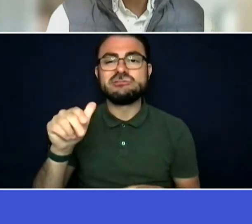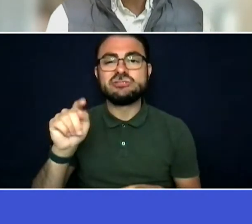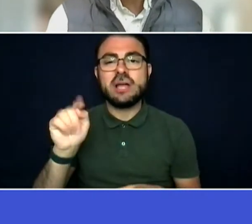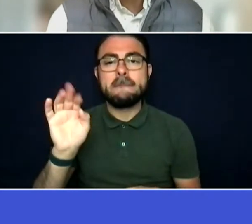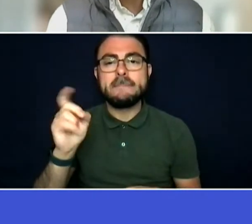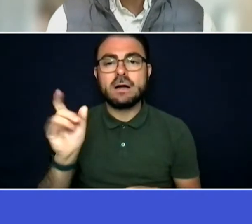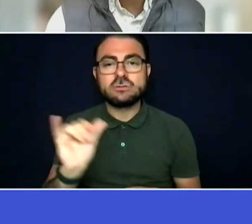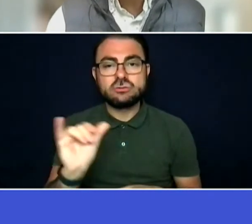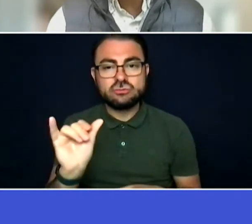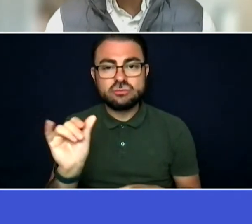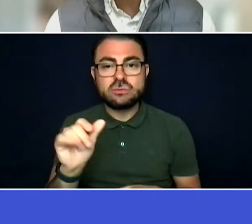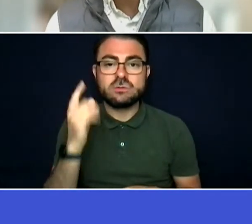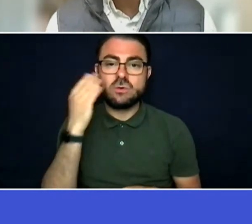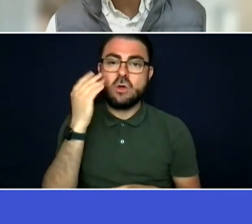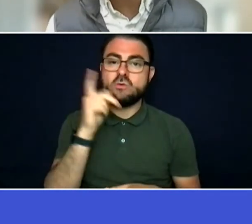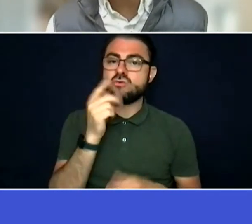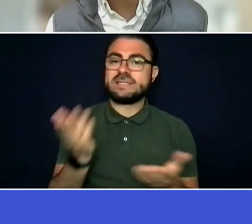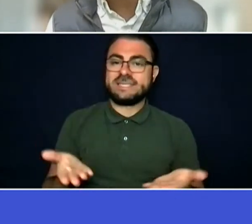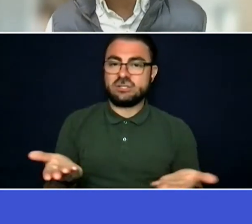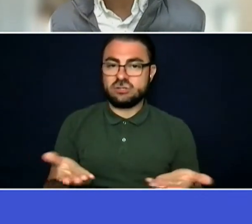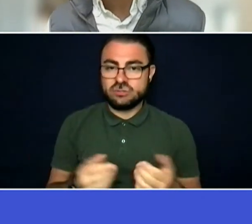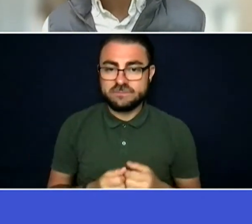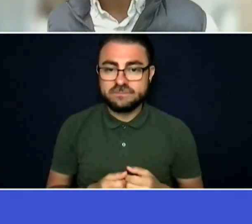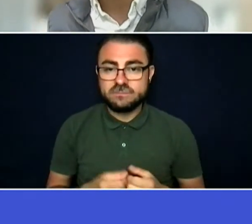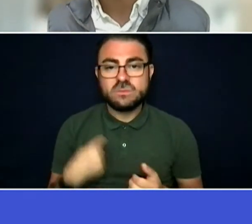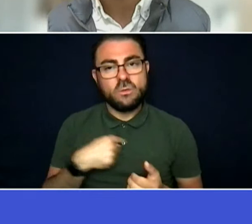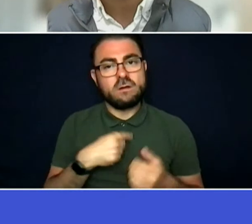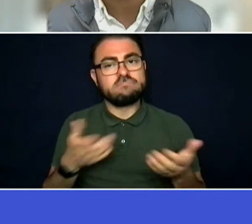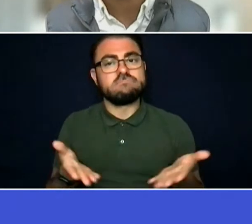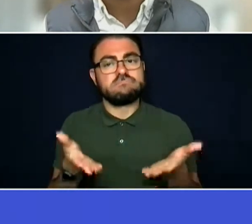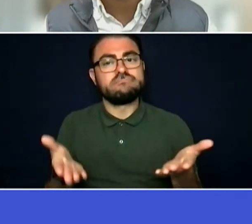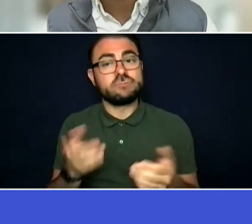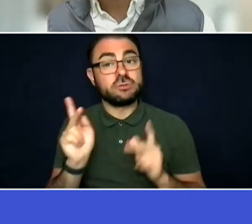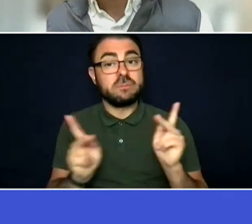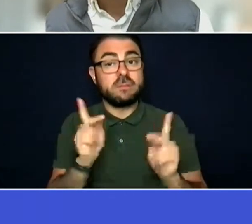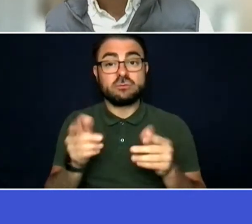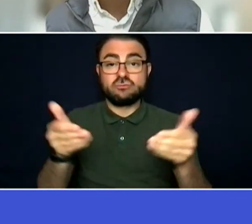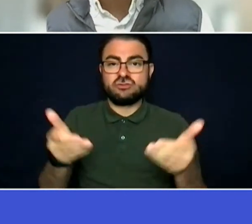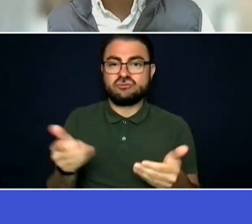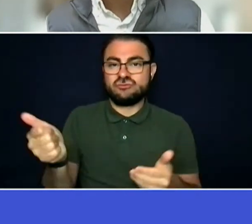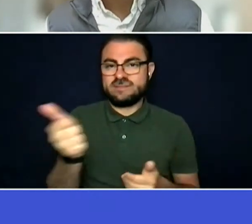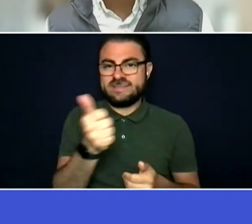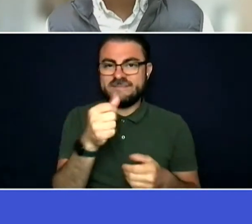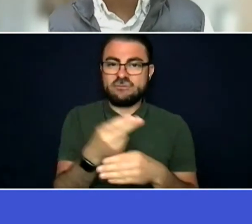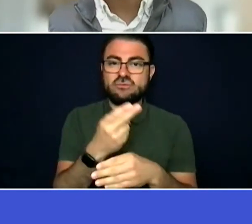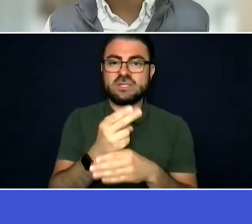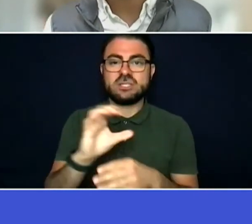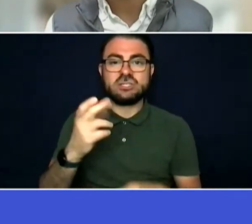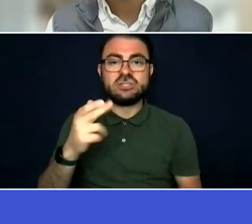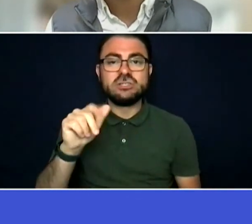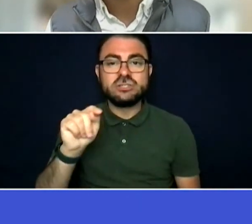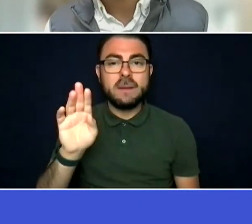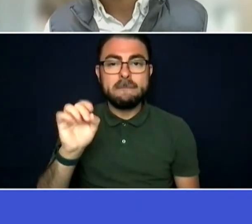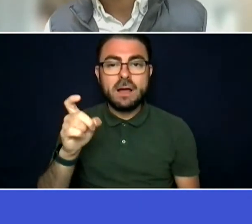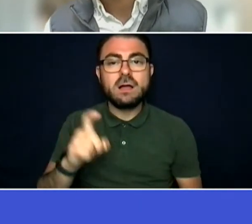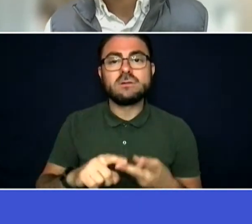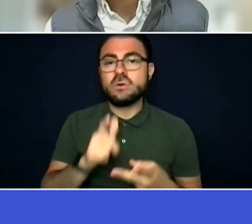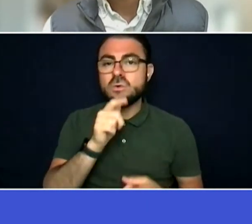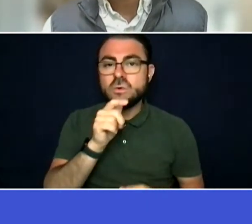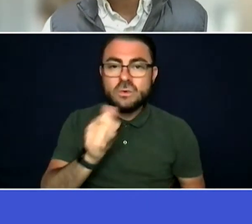that are around, that are here with us. And so also encourage people to introduce yourselves in the chat box, who you are, who you're with, as